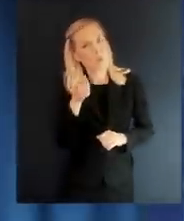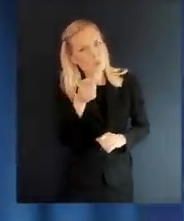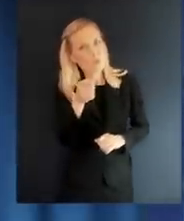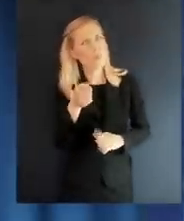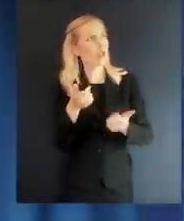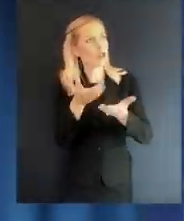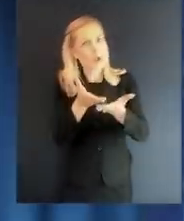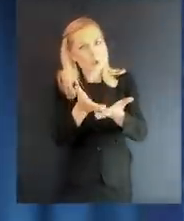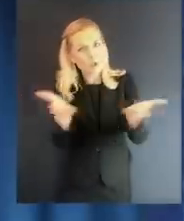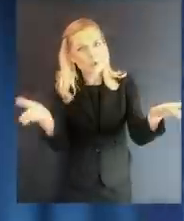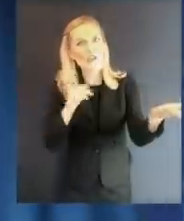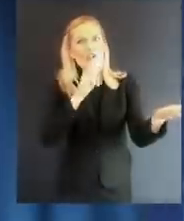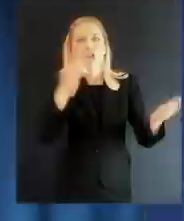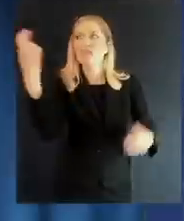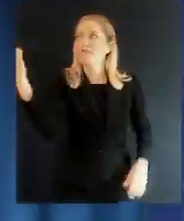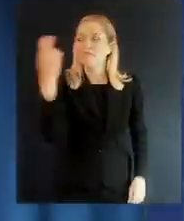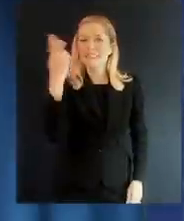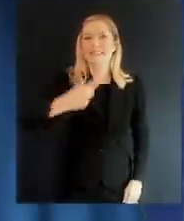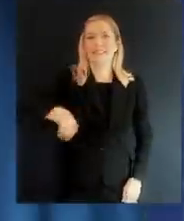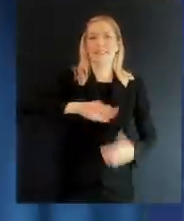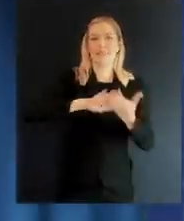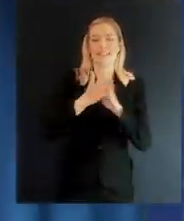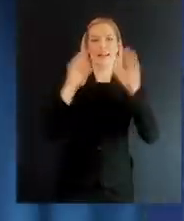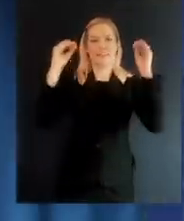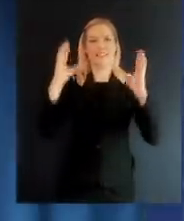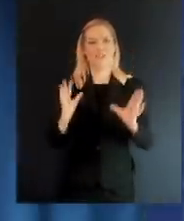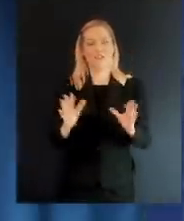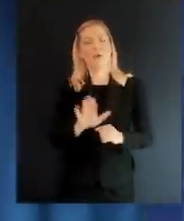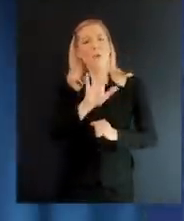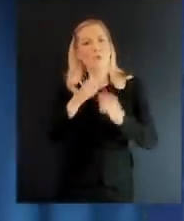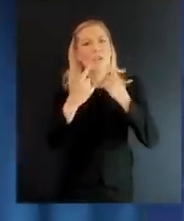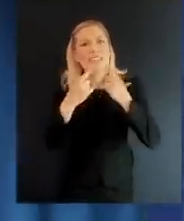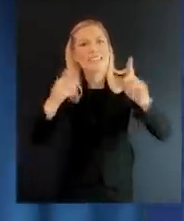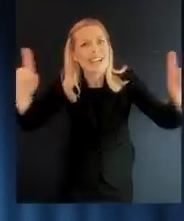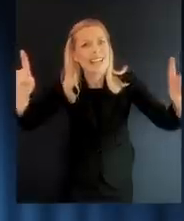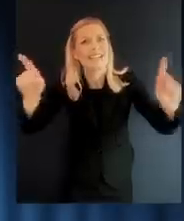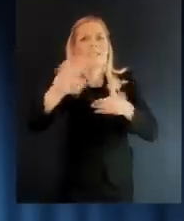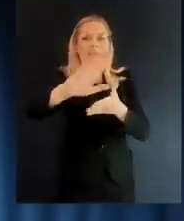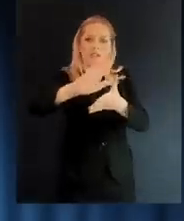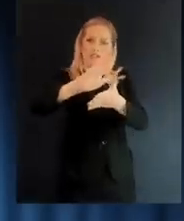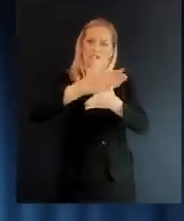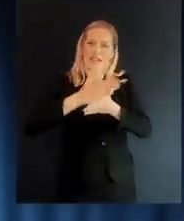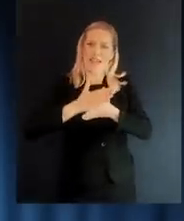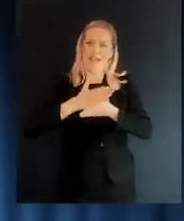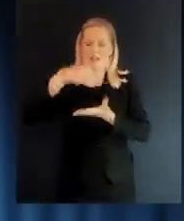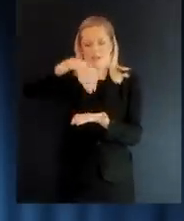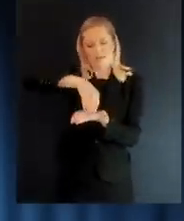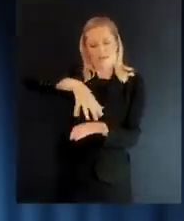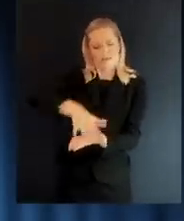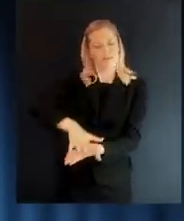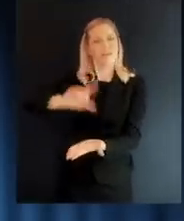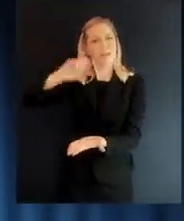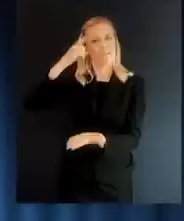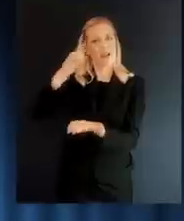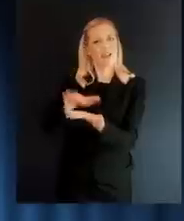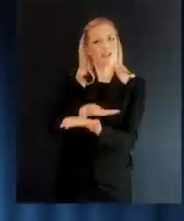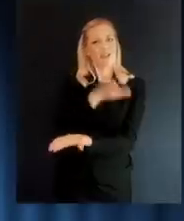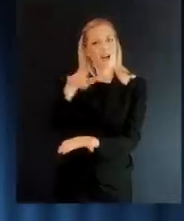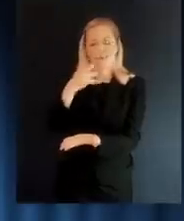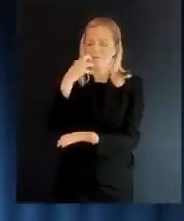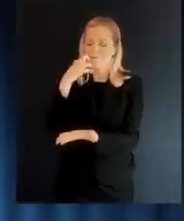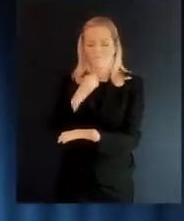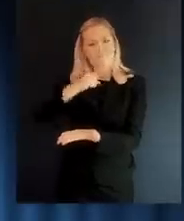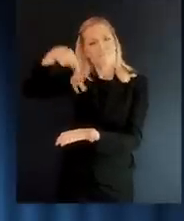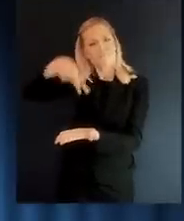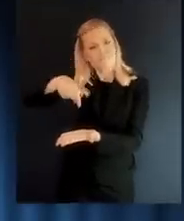of a shared legacy between our college and the communities we serve. Bearing witness to your commencement from Madison